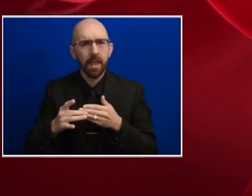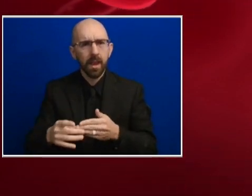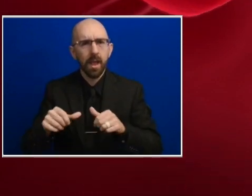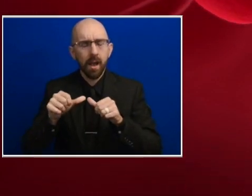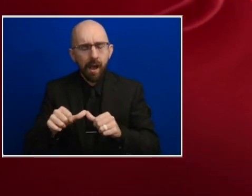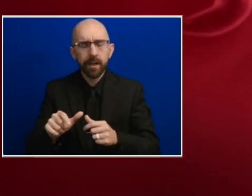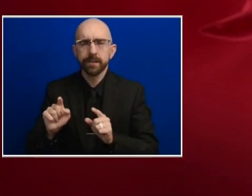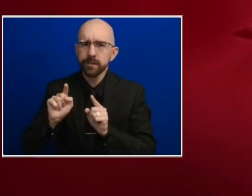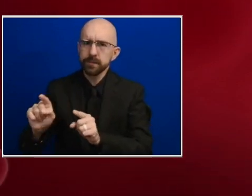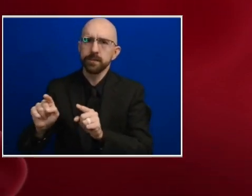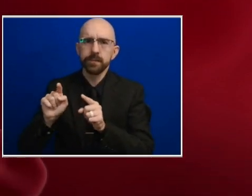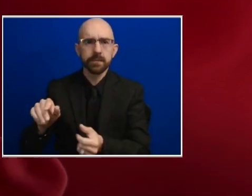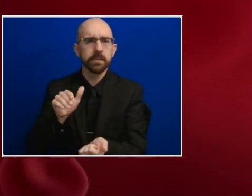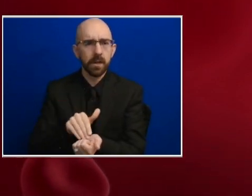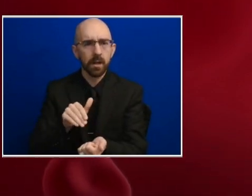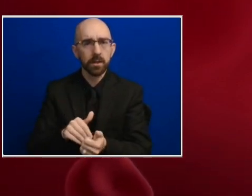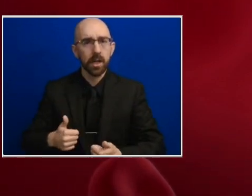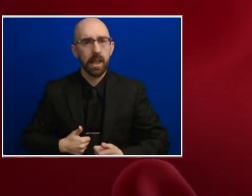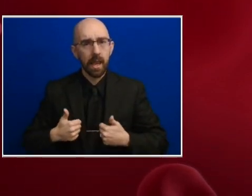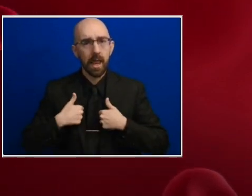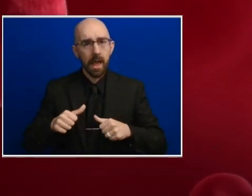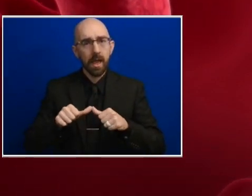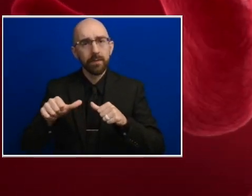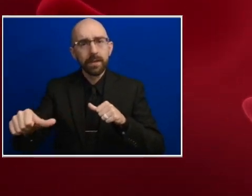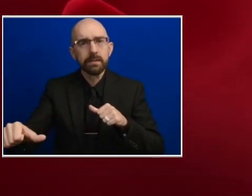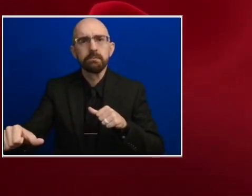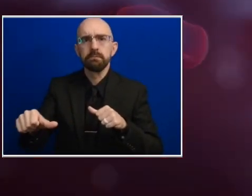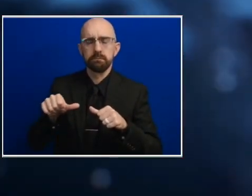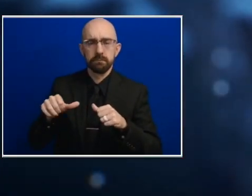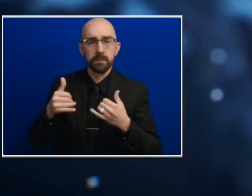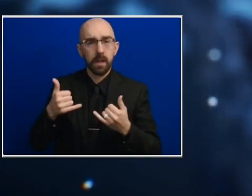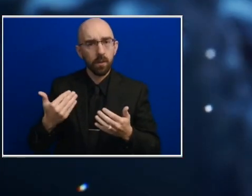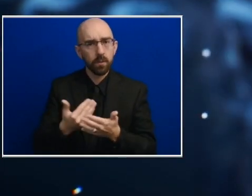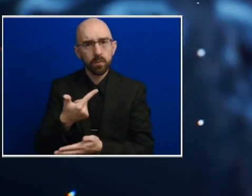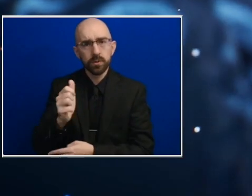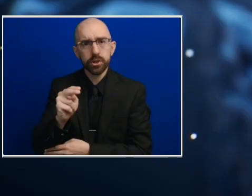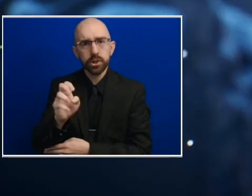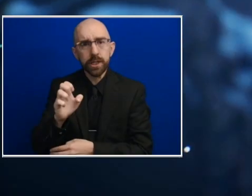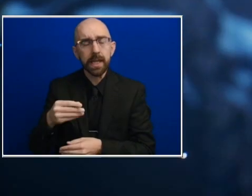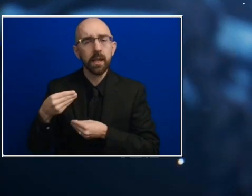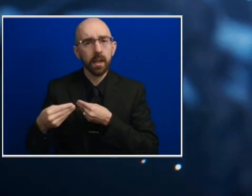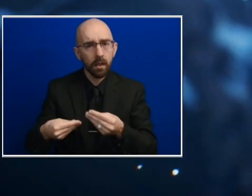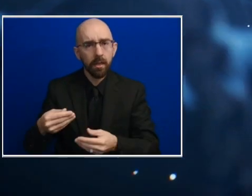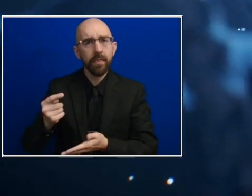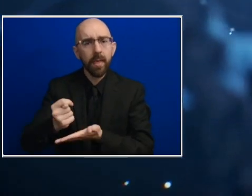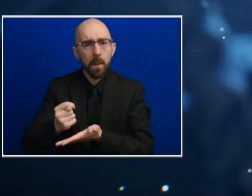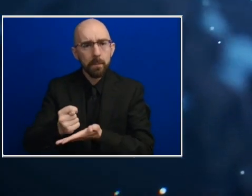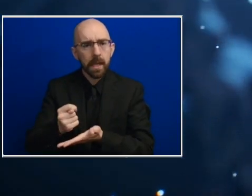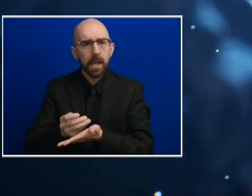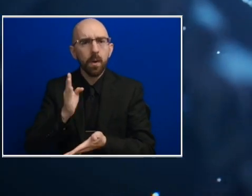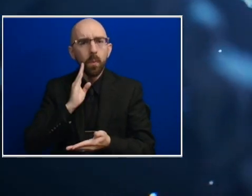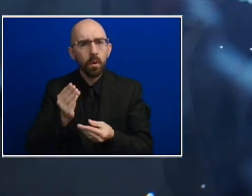often a shorter lifespan. But now new gene therapies promise to cure people who have sickle cell disease.